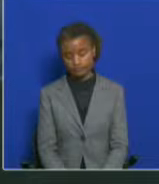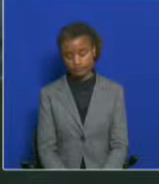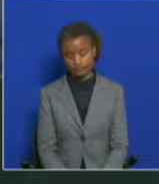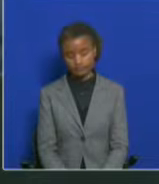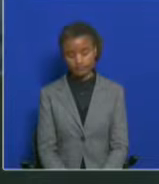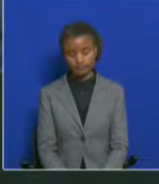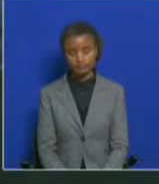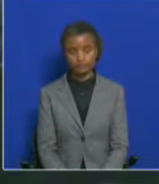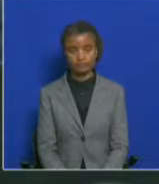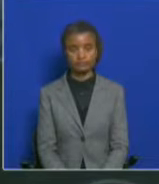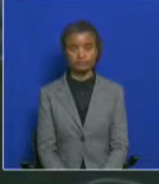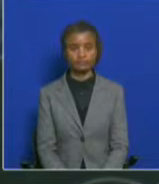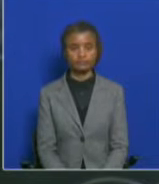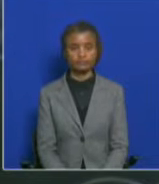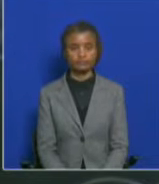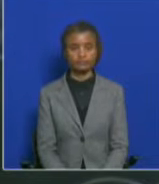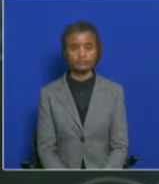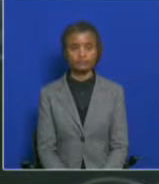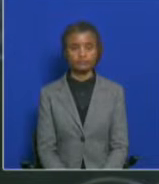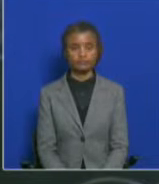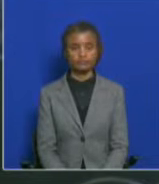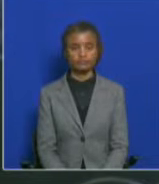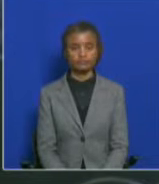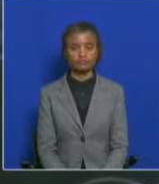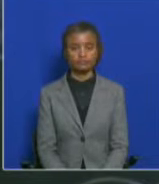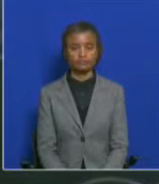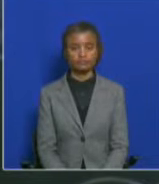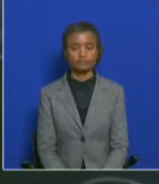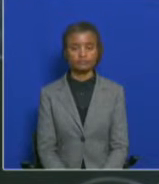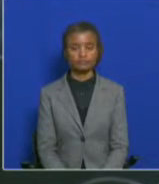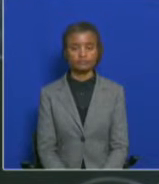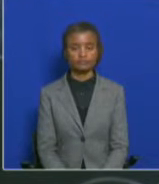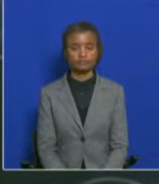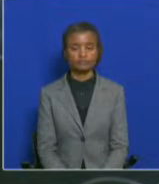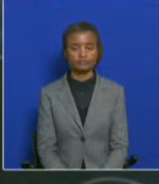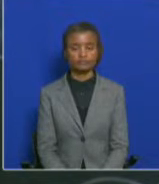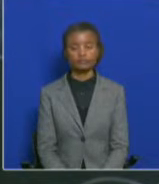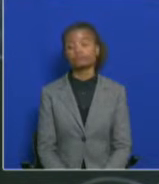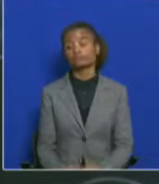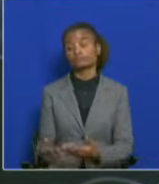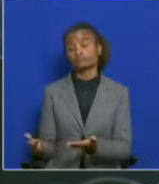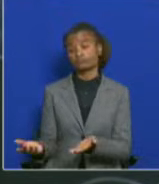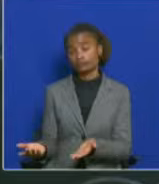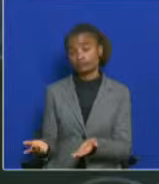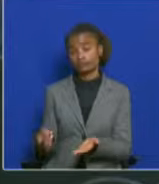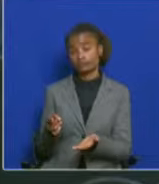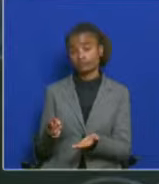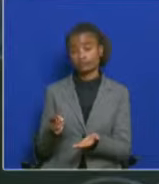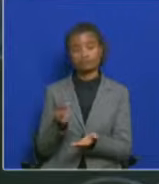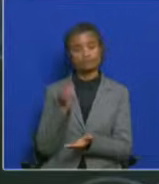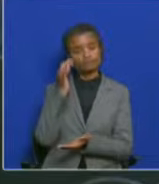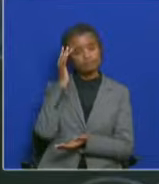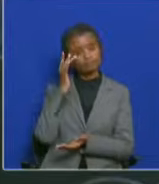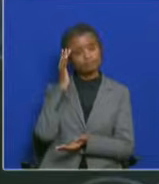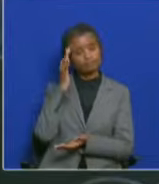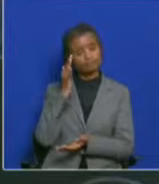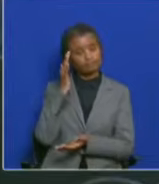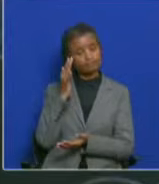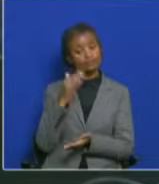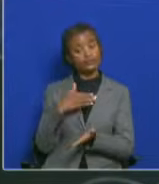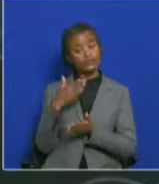In fact, whilst you think about it over the weekend, I must say, as presently